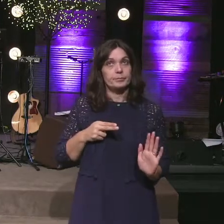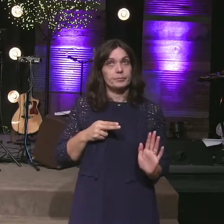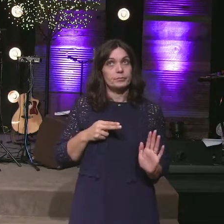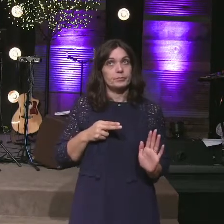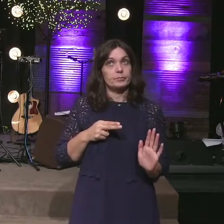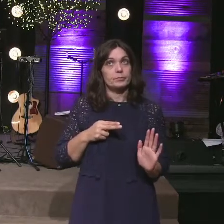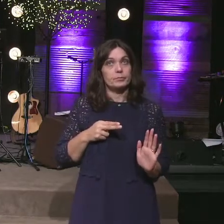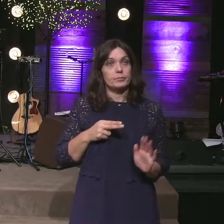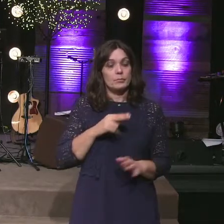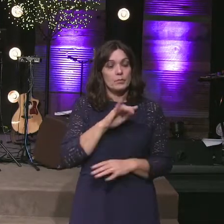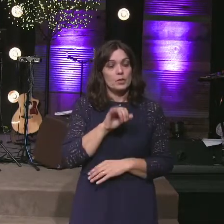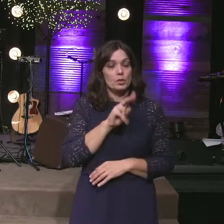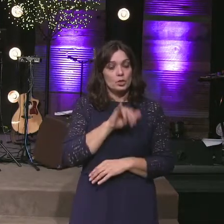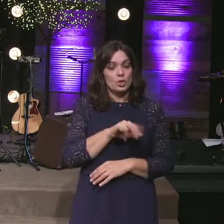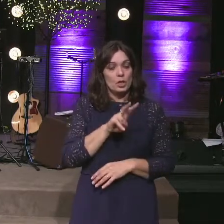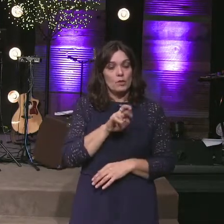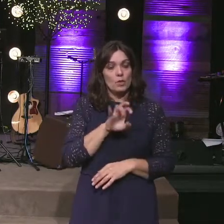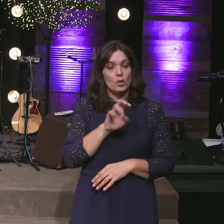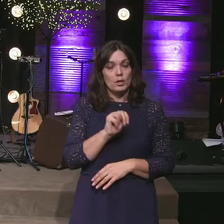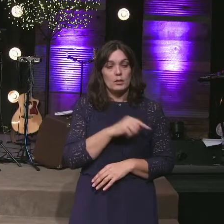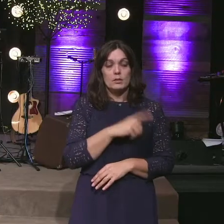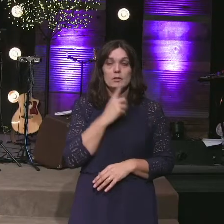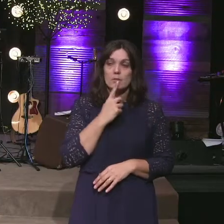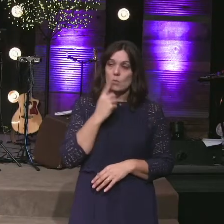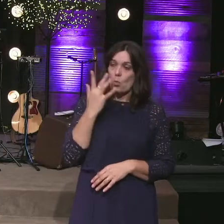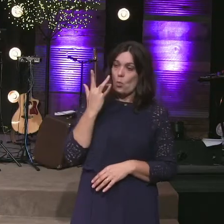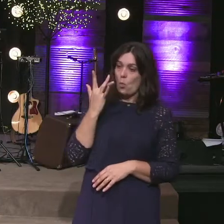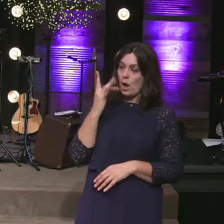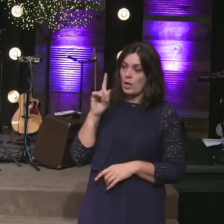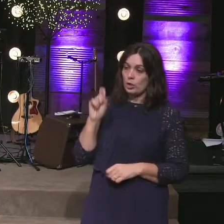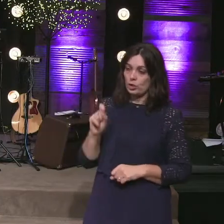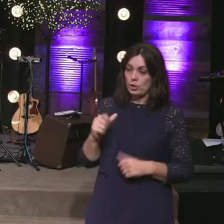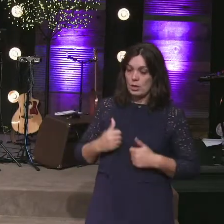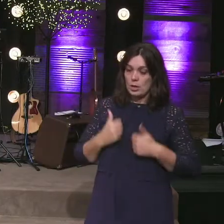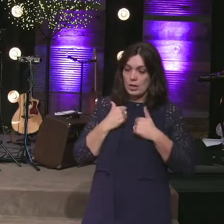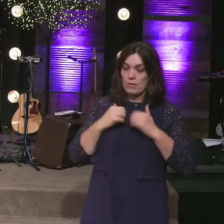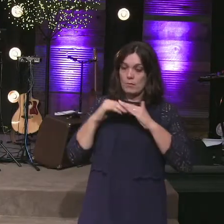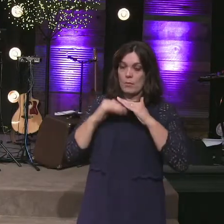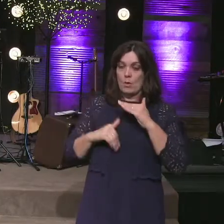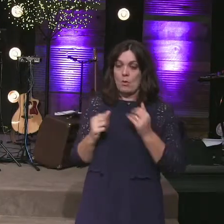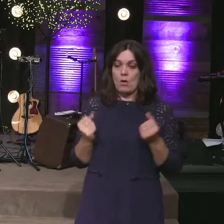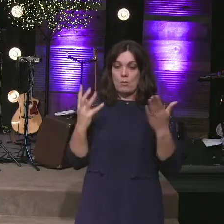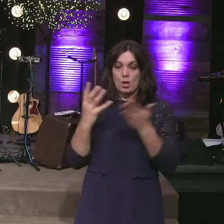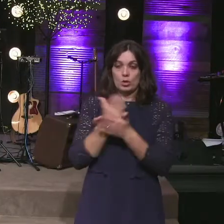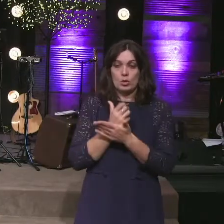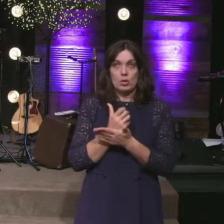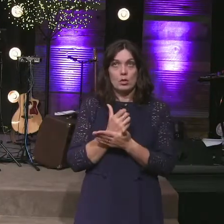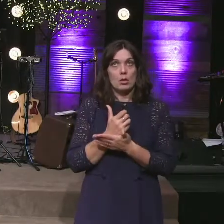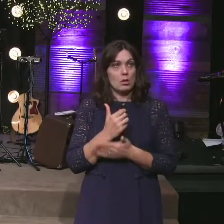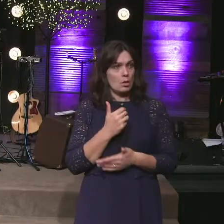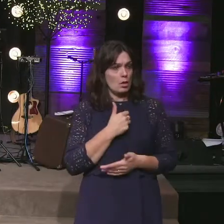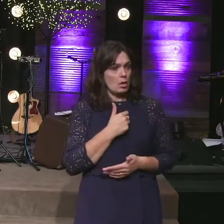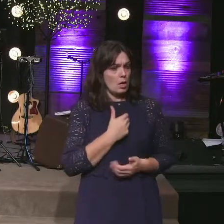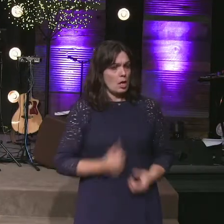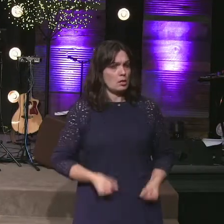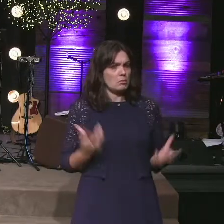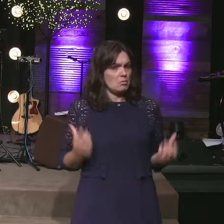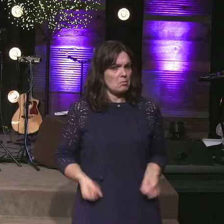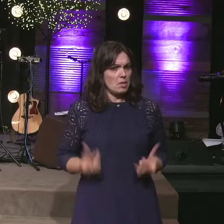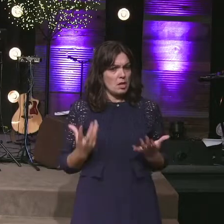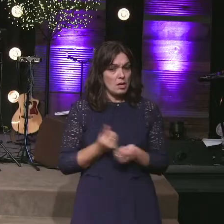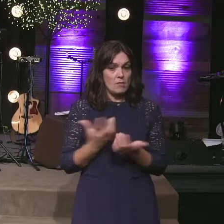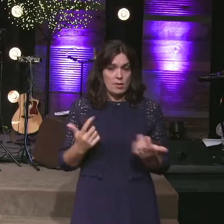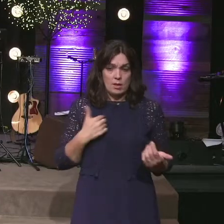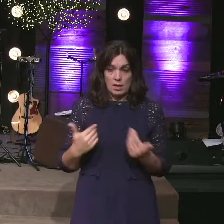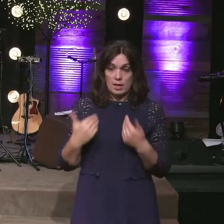Johnny Verikin said, why should a person live beneath their means? You might think, what? I spend all the money I get. Well, if you